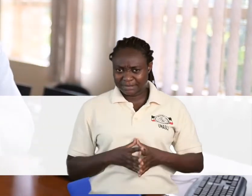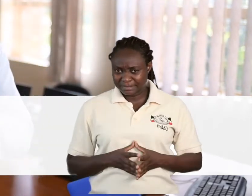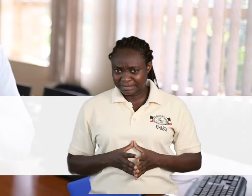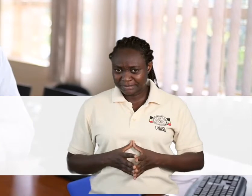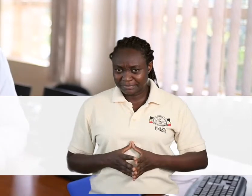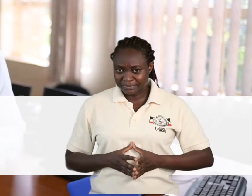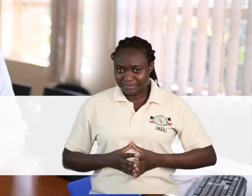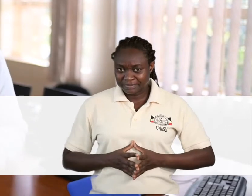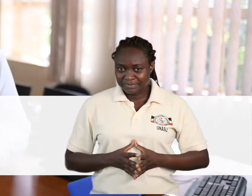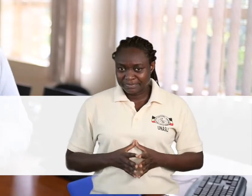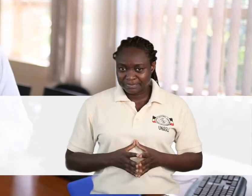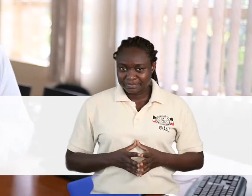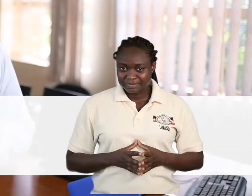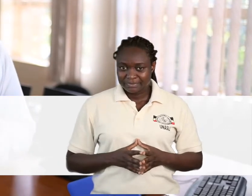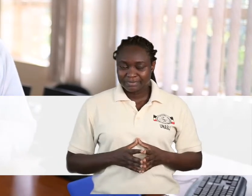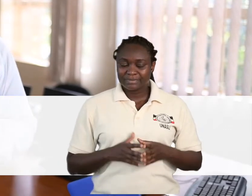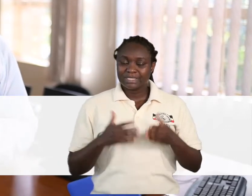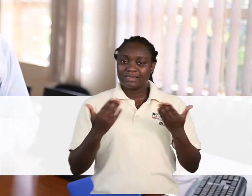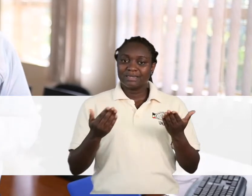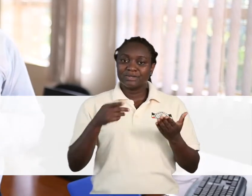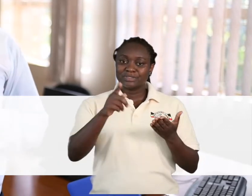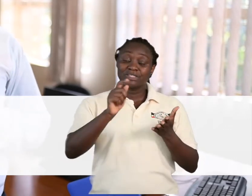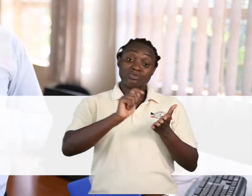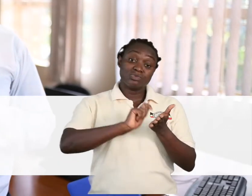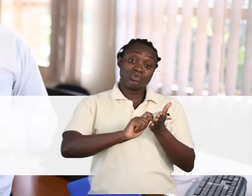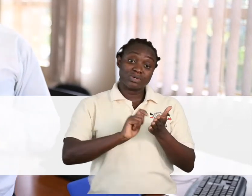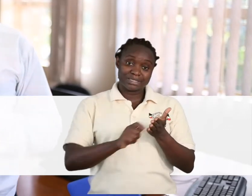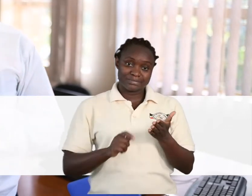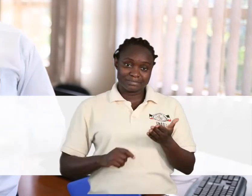And they're telling you, write